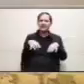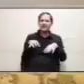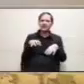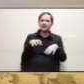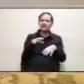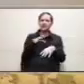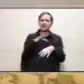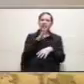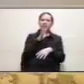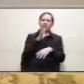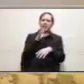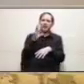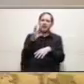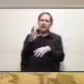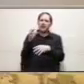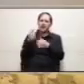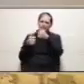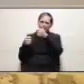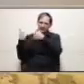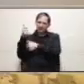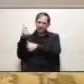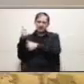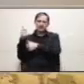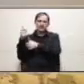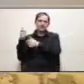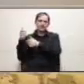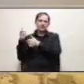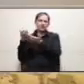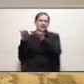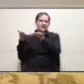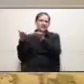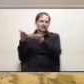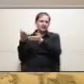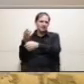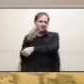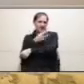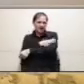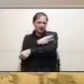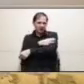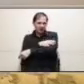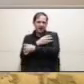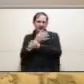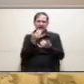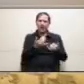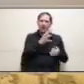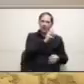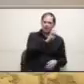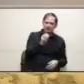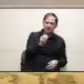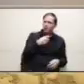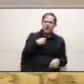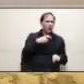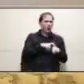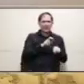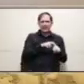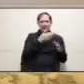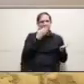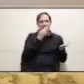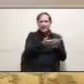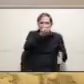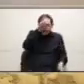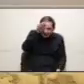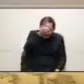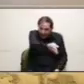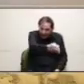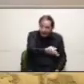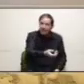subsequently an acting MM? The same former speaker. We don't need to get a submission, Chairperson. He's here to answer